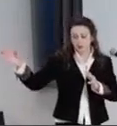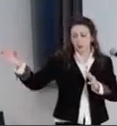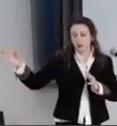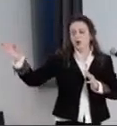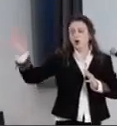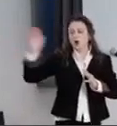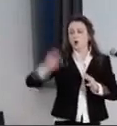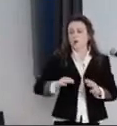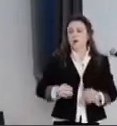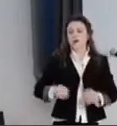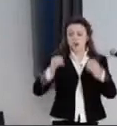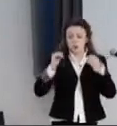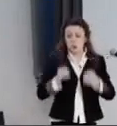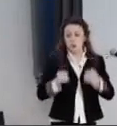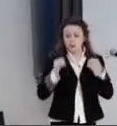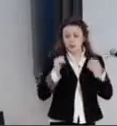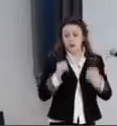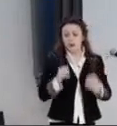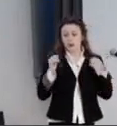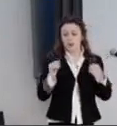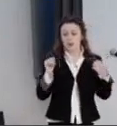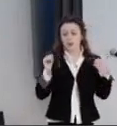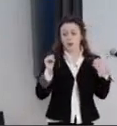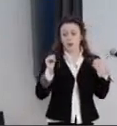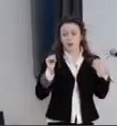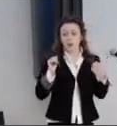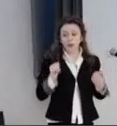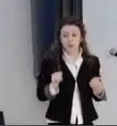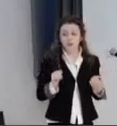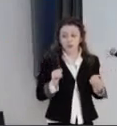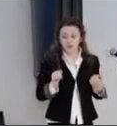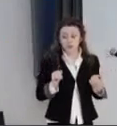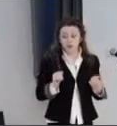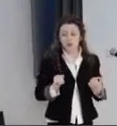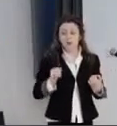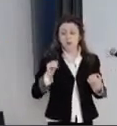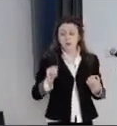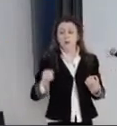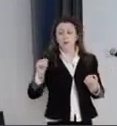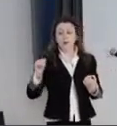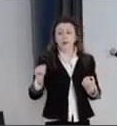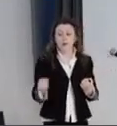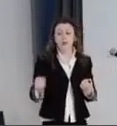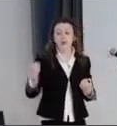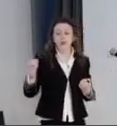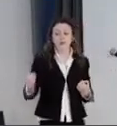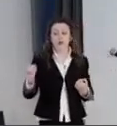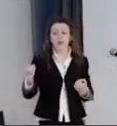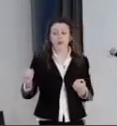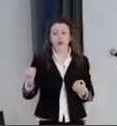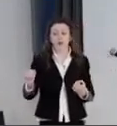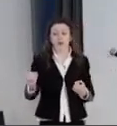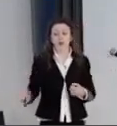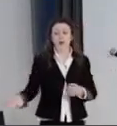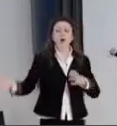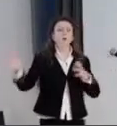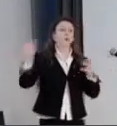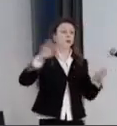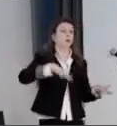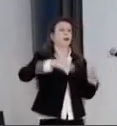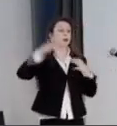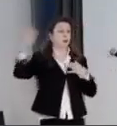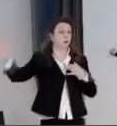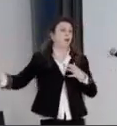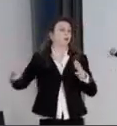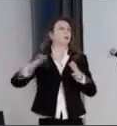anti-cognitivism, according to which it's always enough for us to be aware of appearances to properly aesthetically appreciate nature,